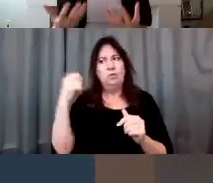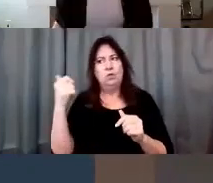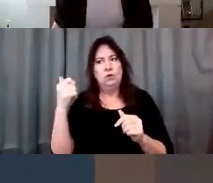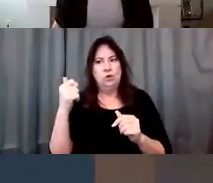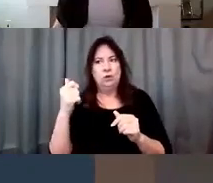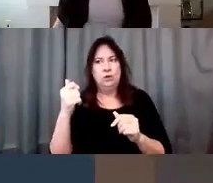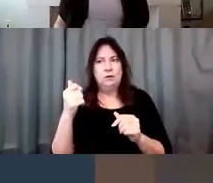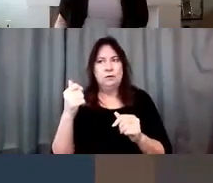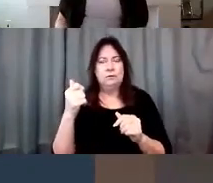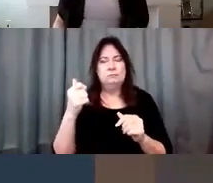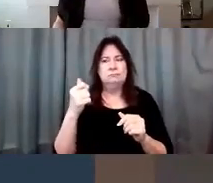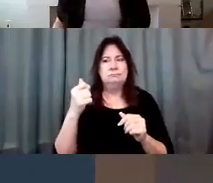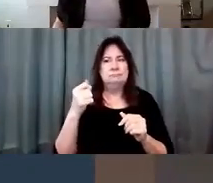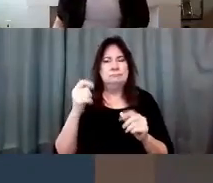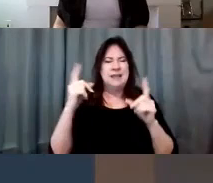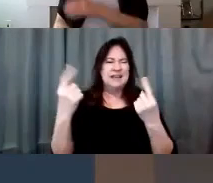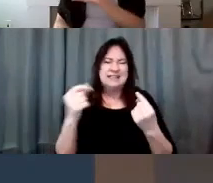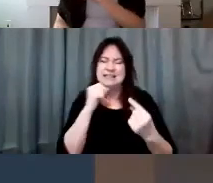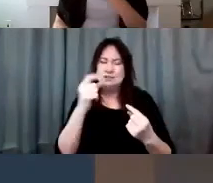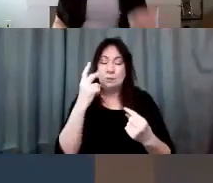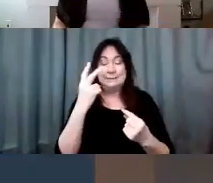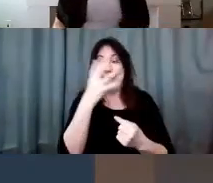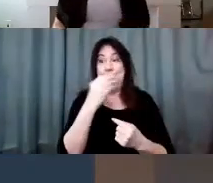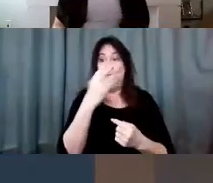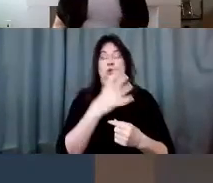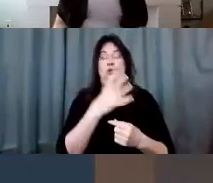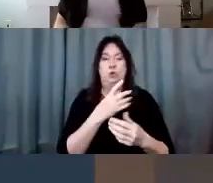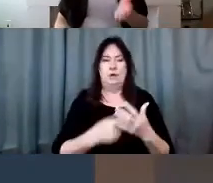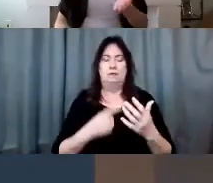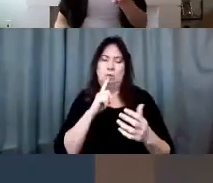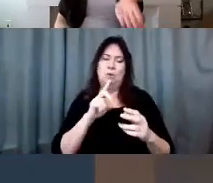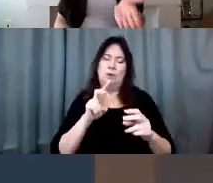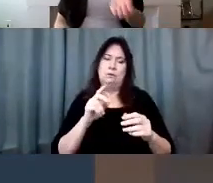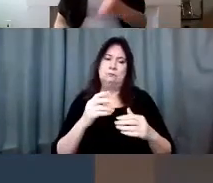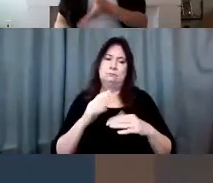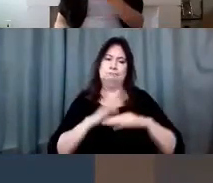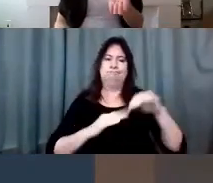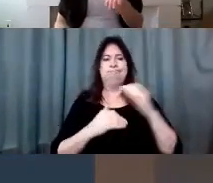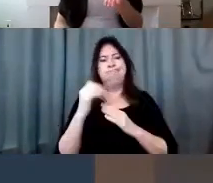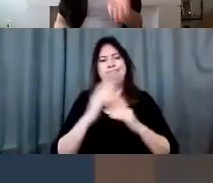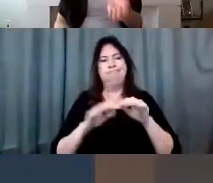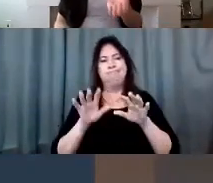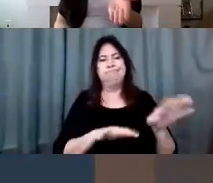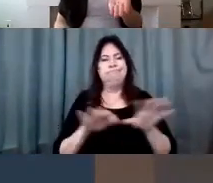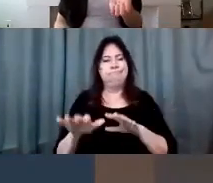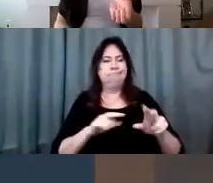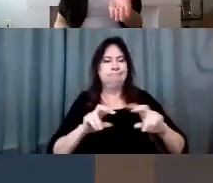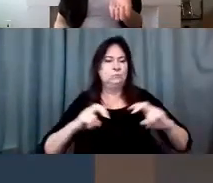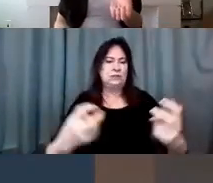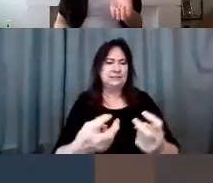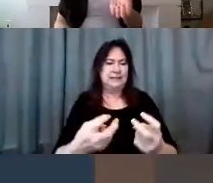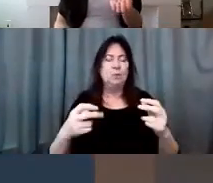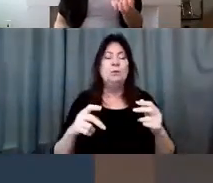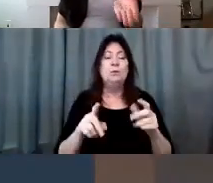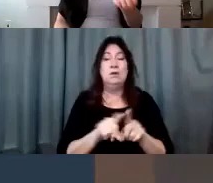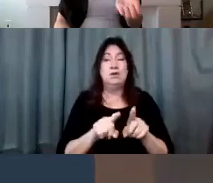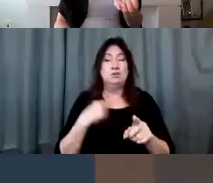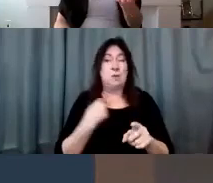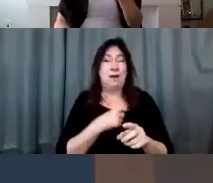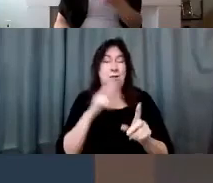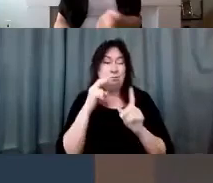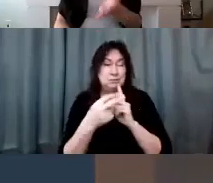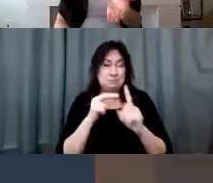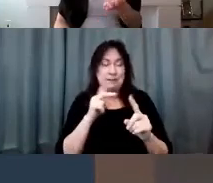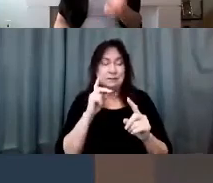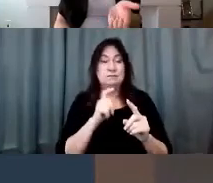true beauty of that. Does it ever happen? Undoubtedly. And it also, in our view, undercuts the true beauty